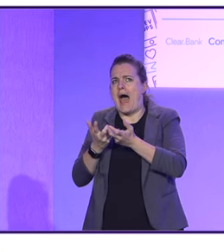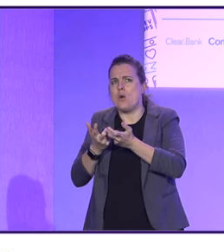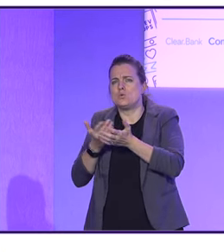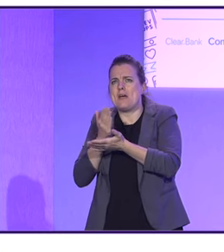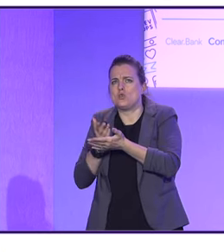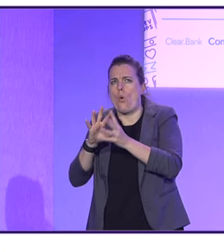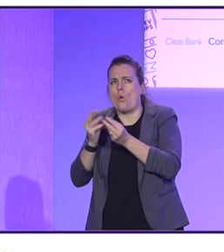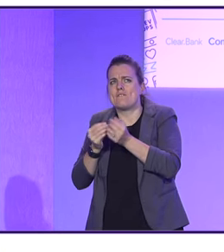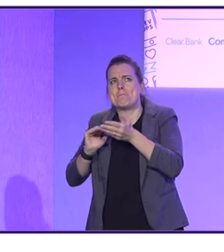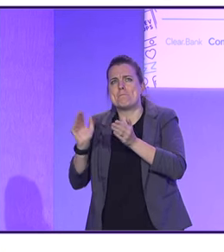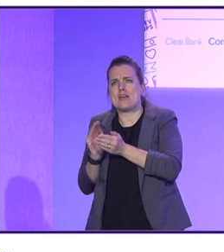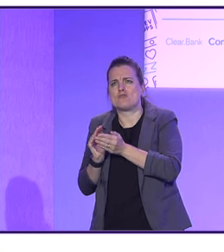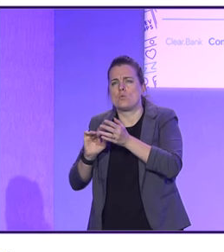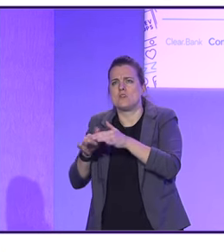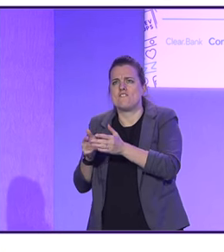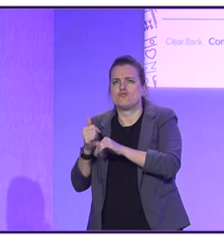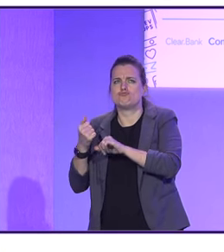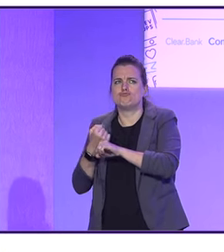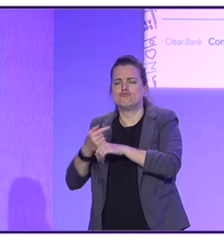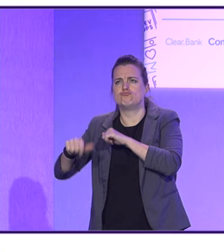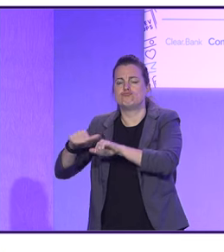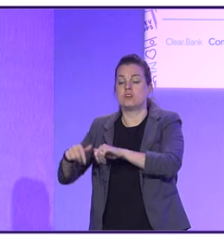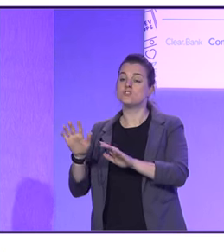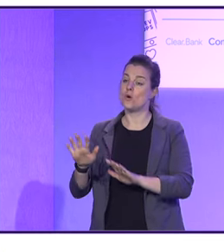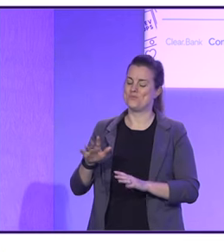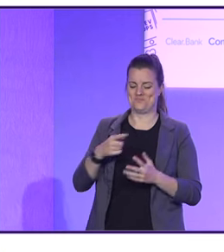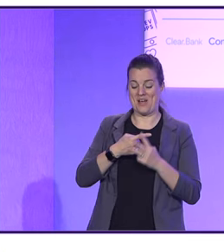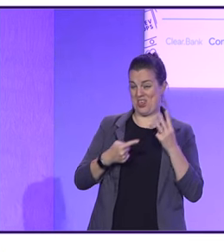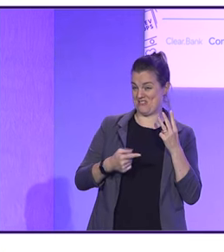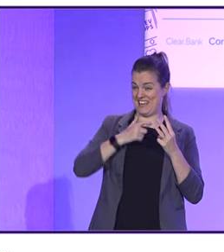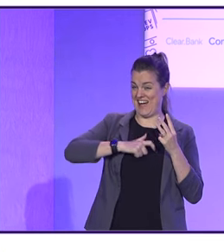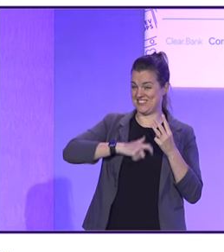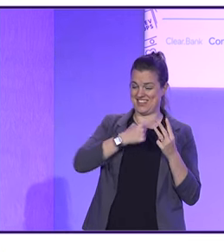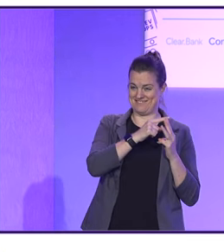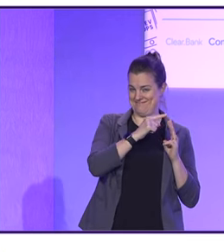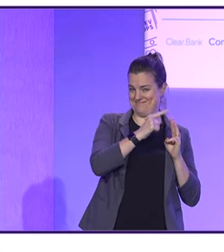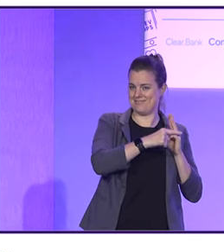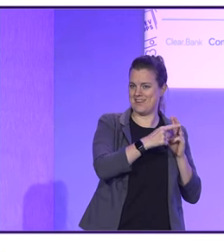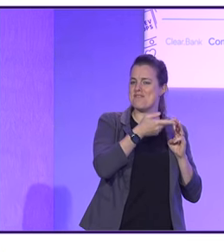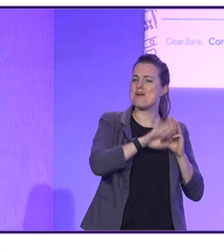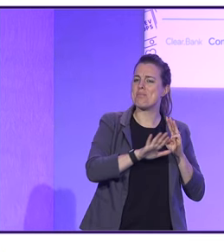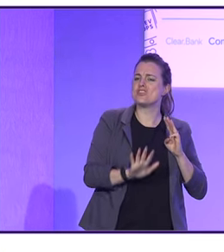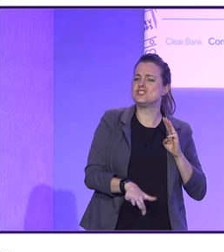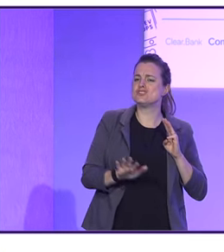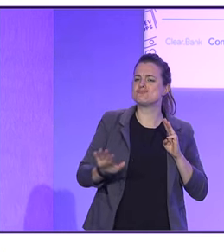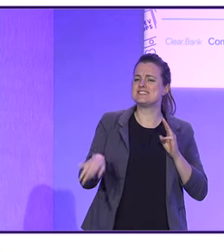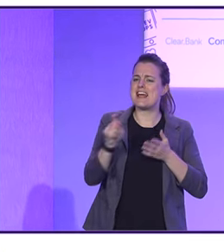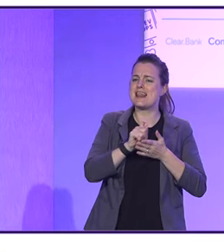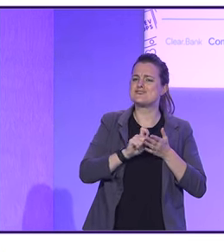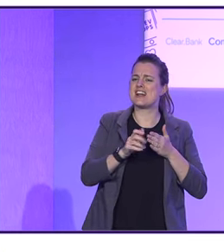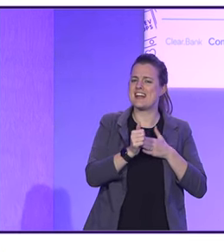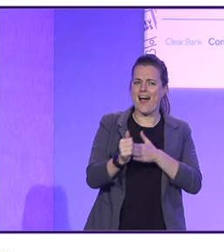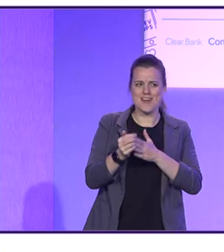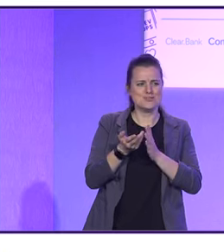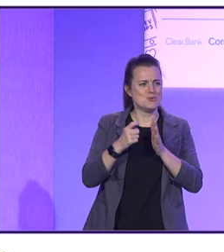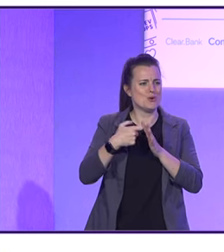scale them and all of that kind of stuff? These three little cartoon characters here are from the Children's Illustrated Guide to Kubernetes,